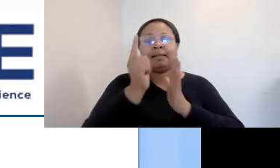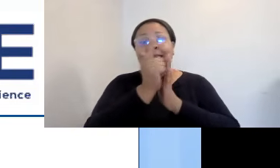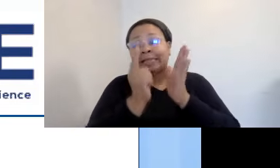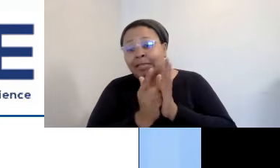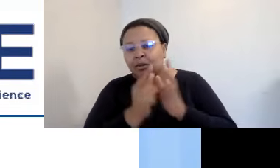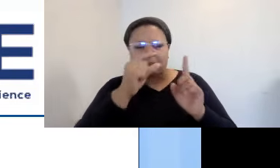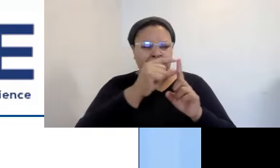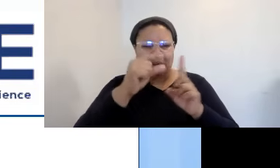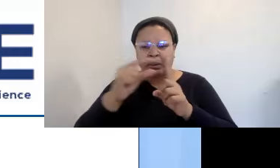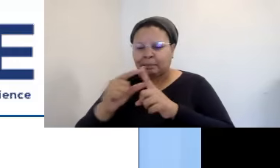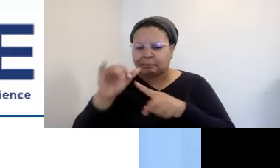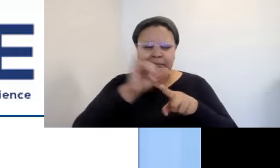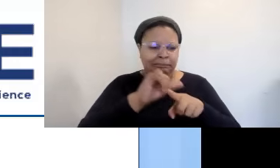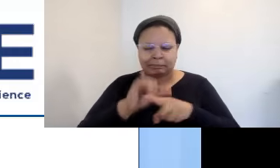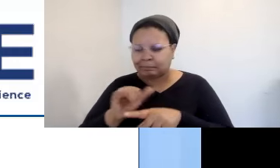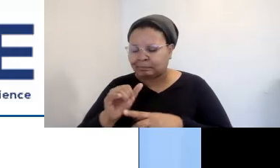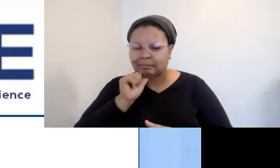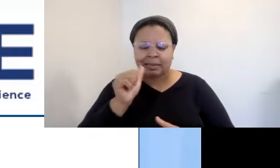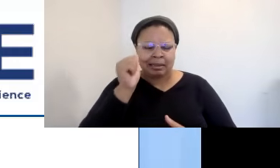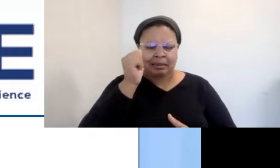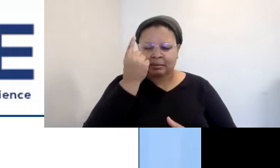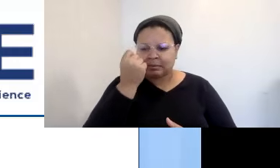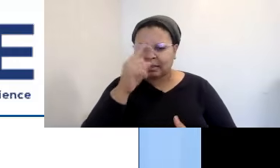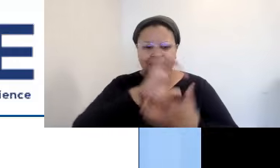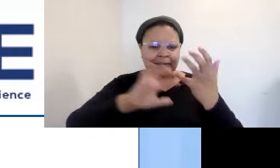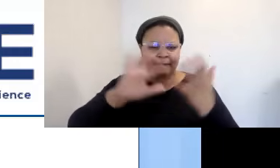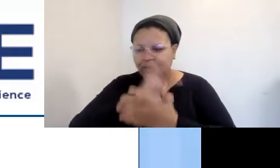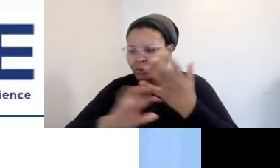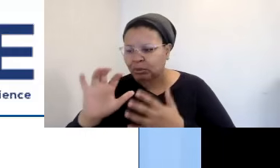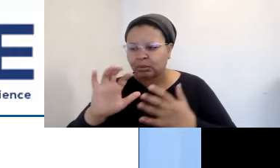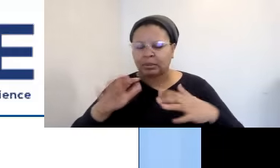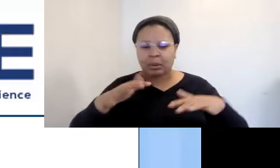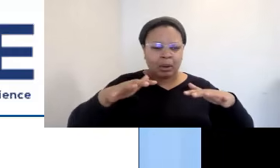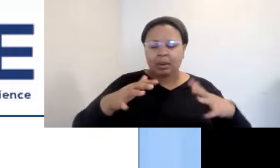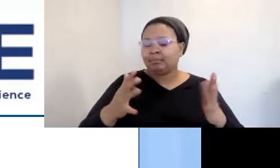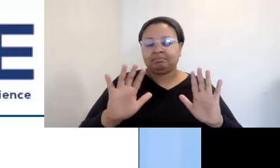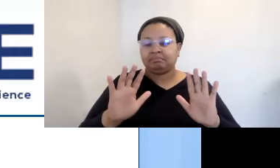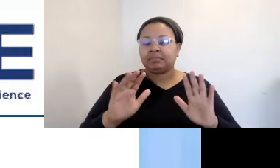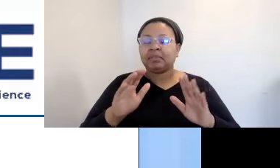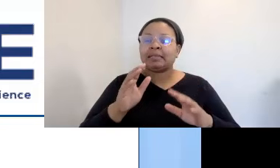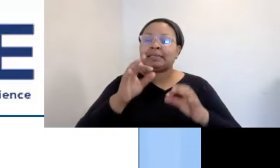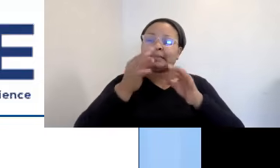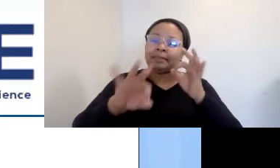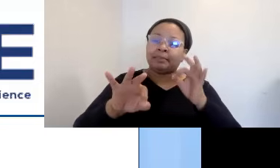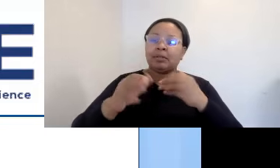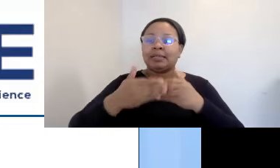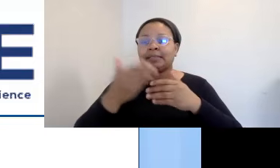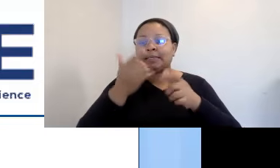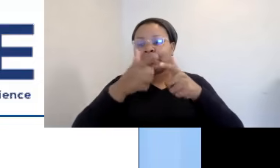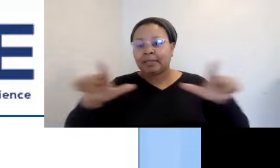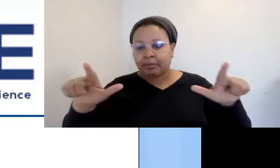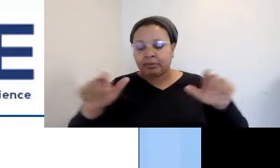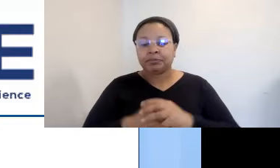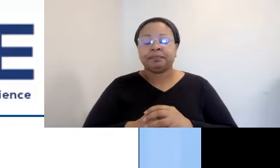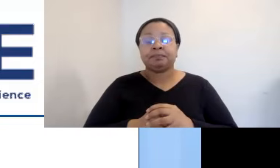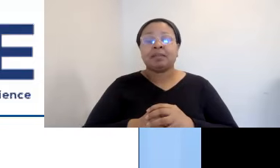that. It's easy and it's primarily in plain language. There is a $50 minimum opening deposit, just